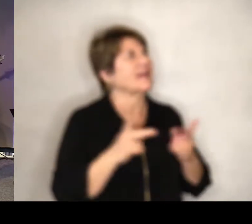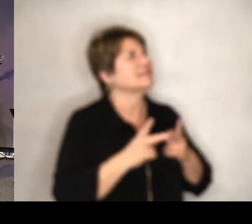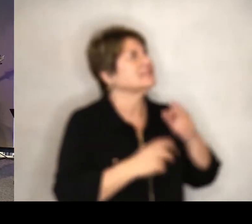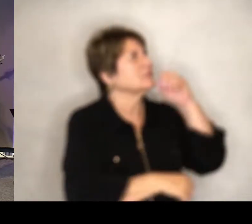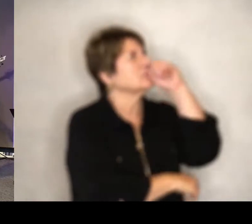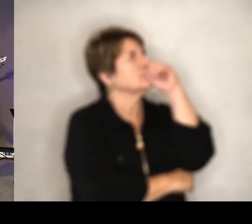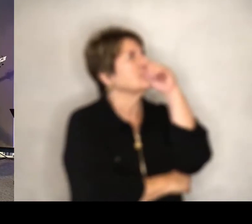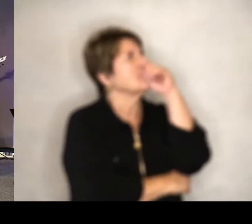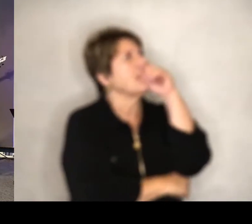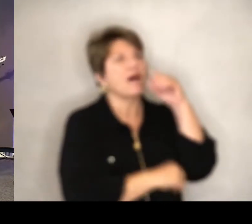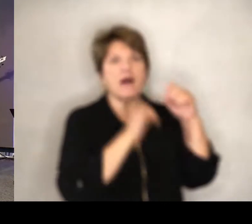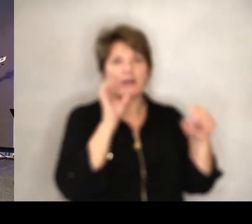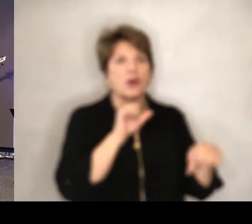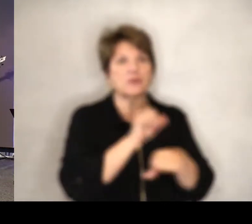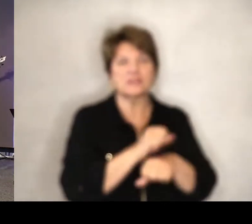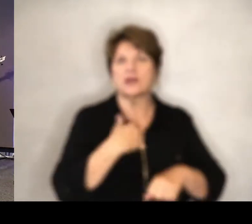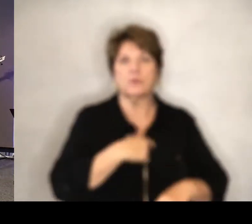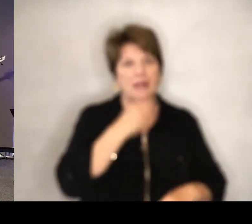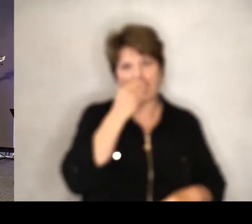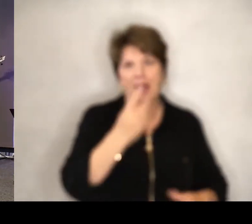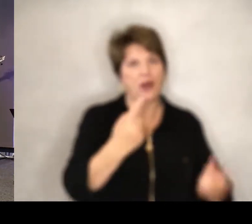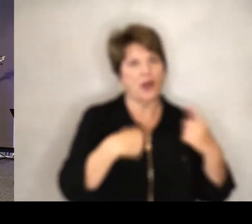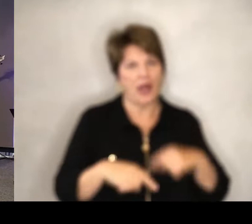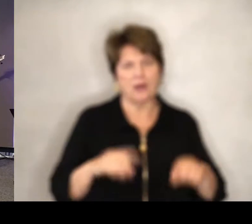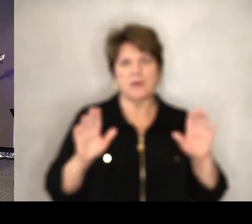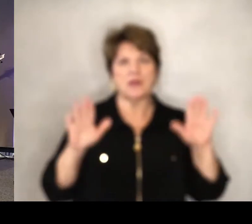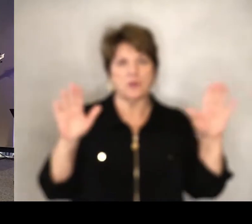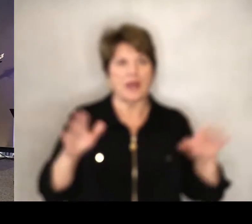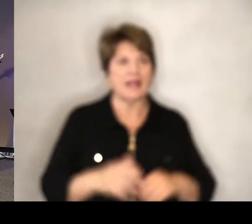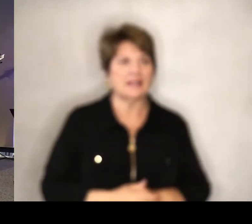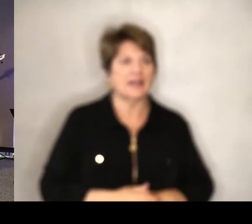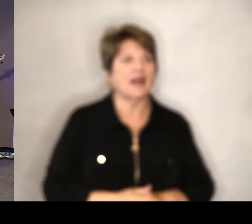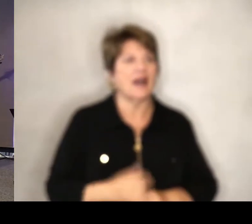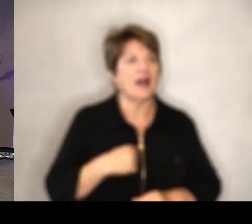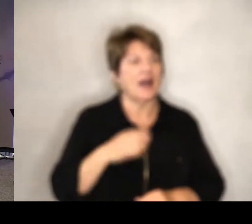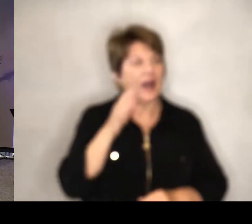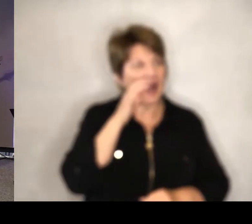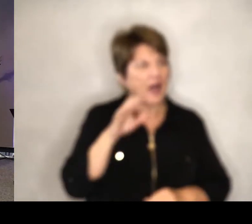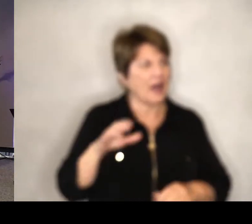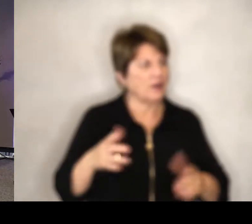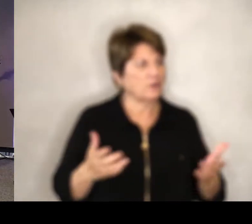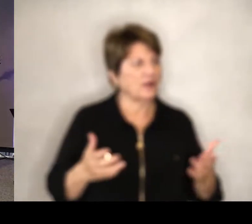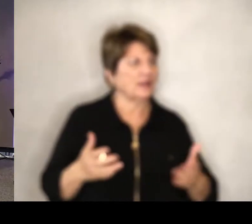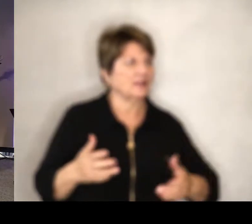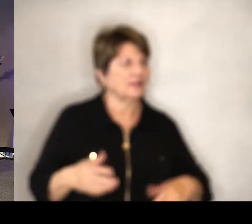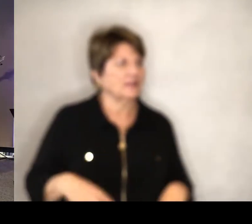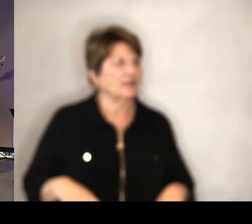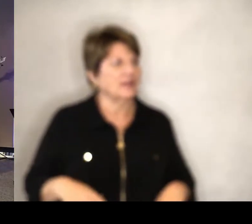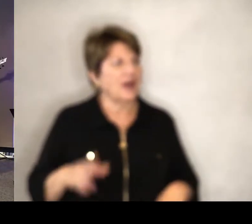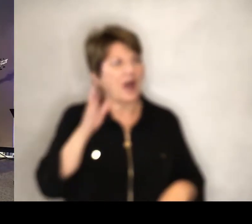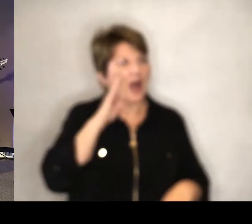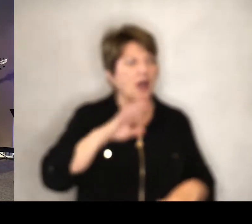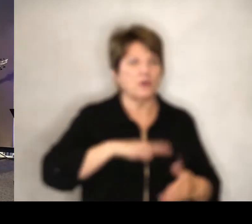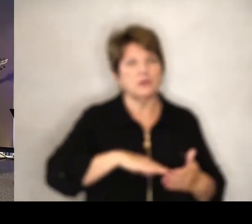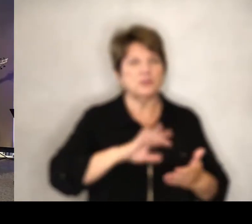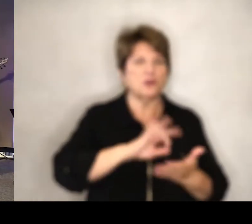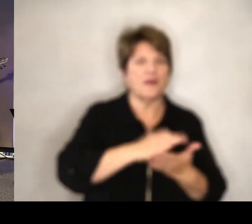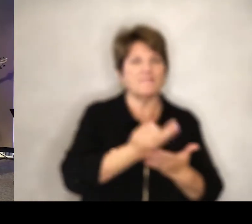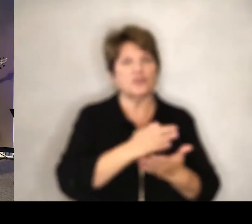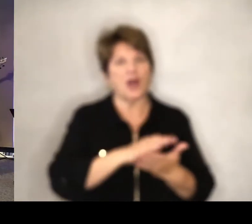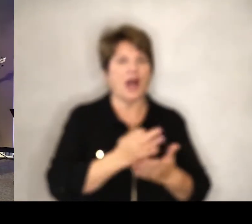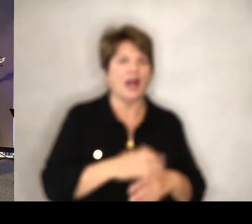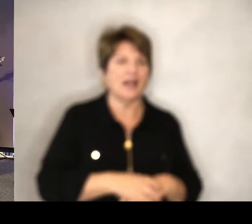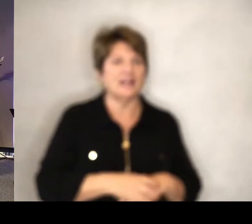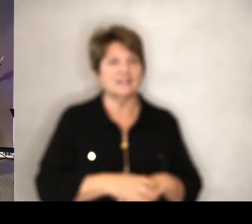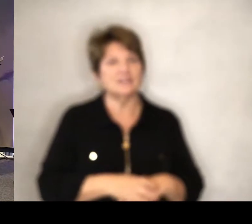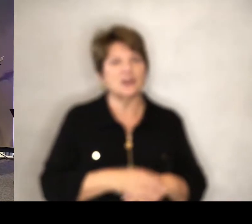I'm supposed to be somewhere. Oh, but I didn't RSVP. We don't care. Just come. It's going to be great. Just be there. I'm going to be doing Teppan. And so I'll be doing some fried rice, some